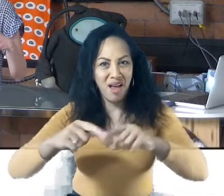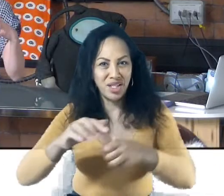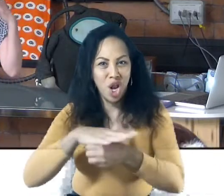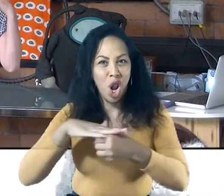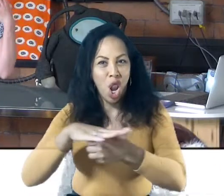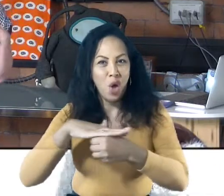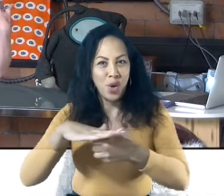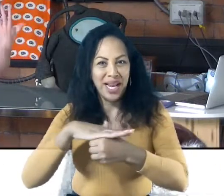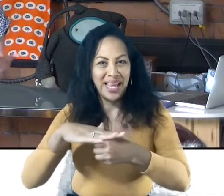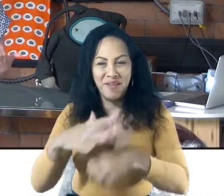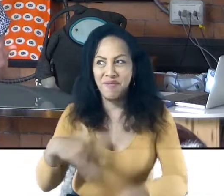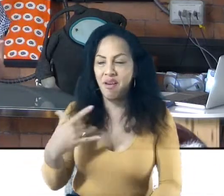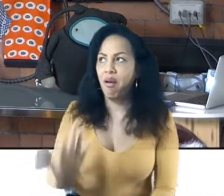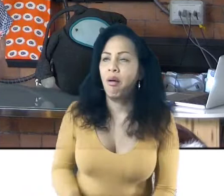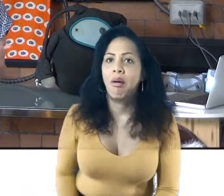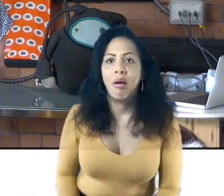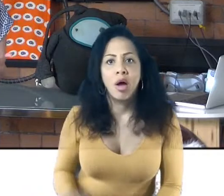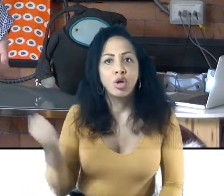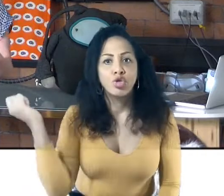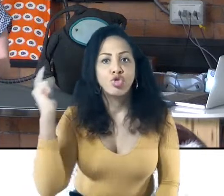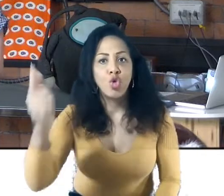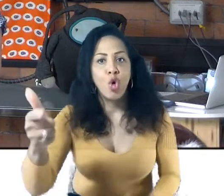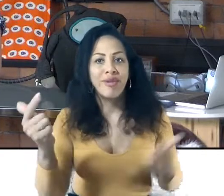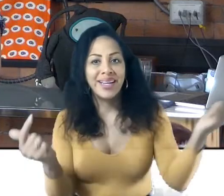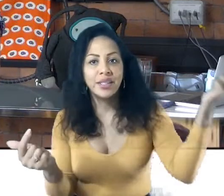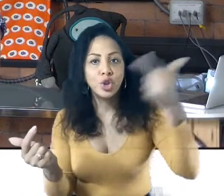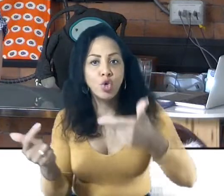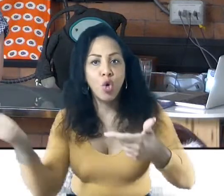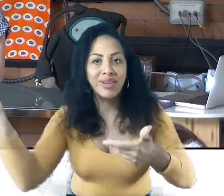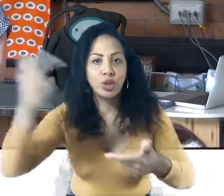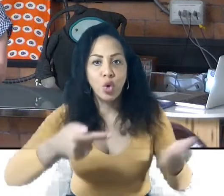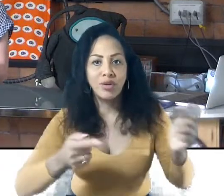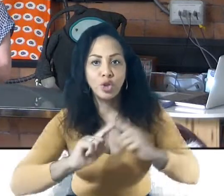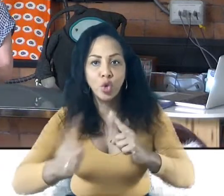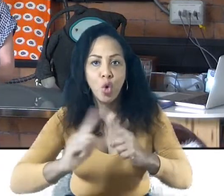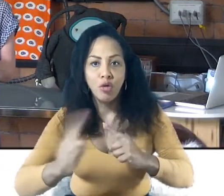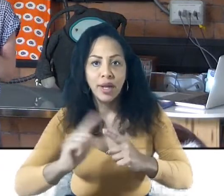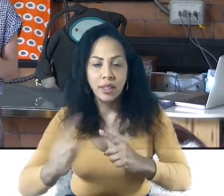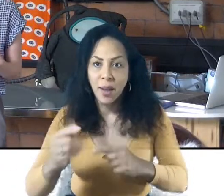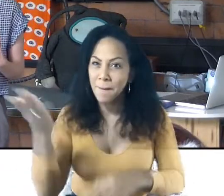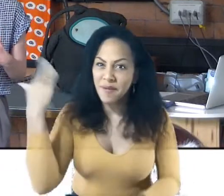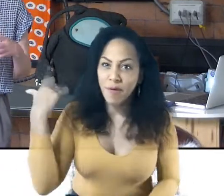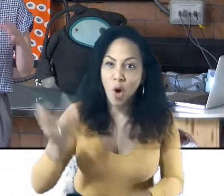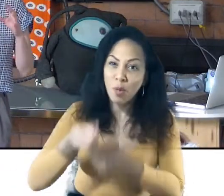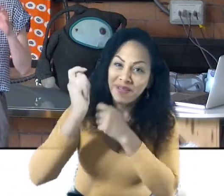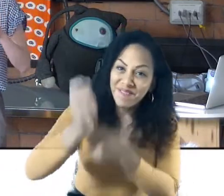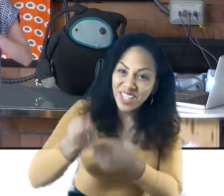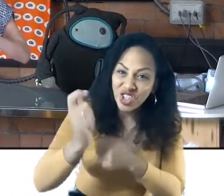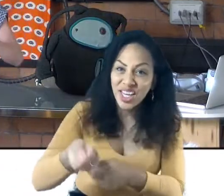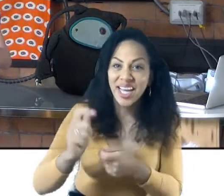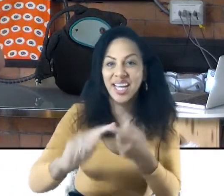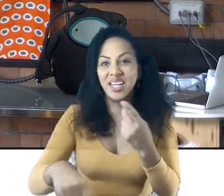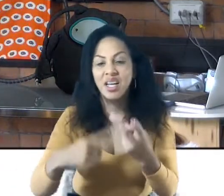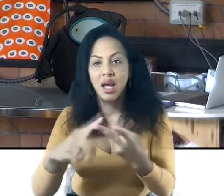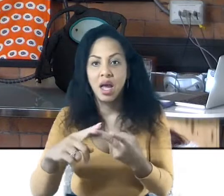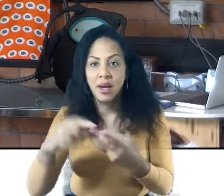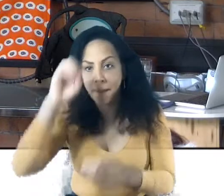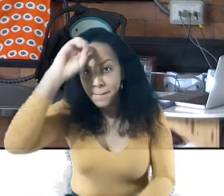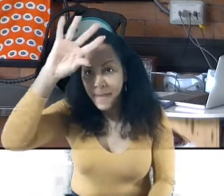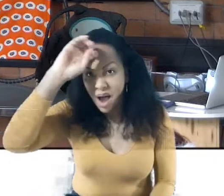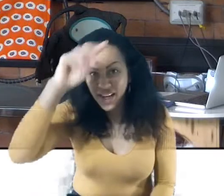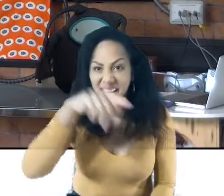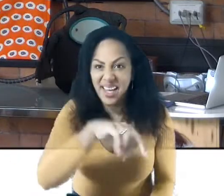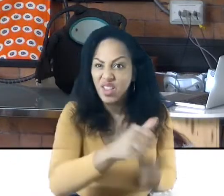is become the dominant industry. There used to be fishing and mining and farming, and those industries have